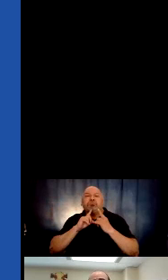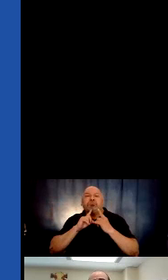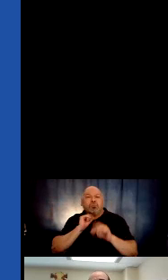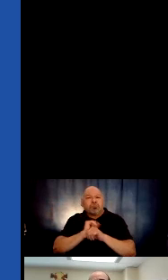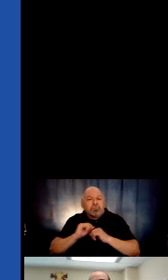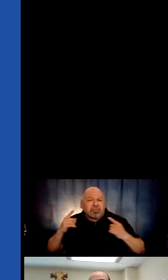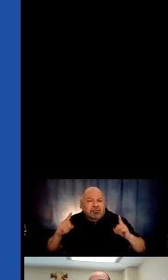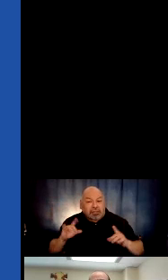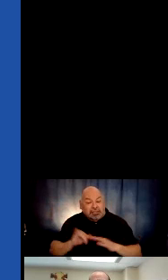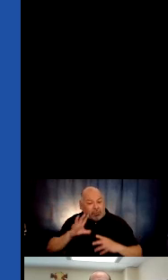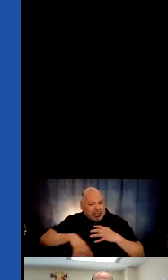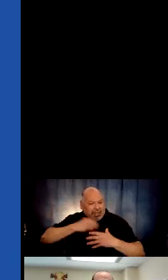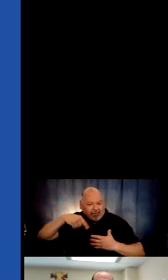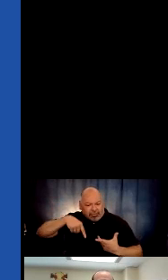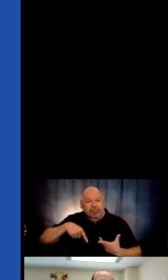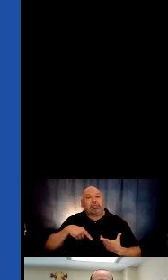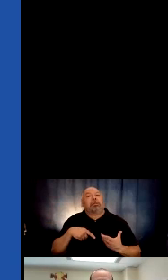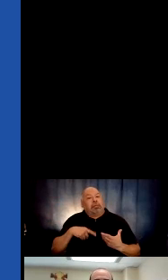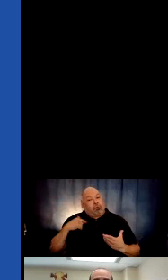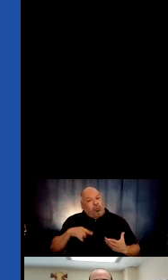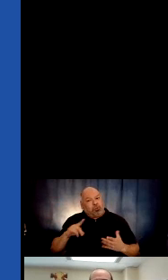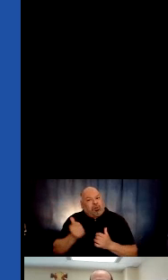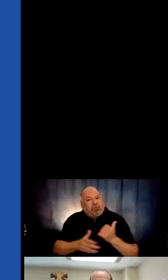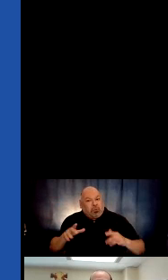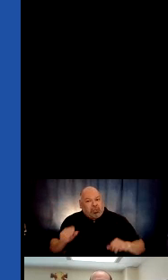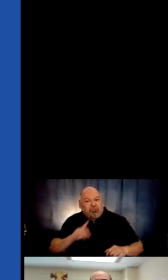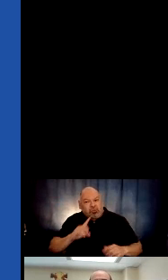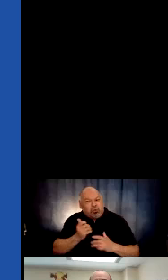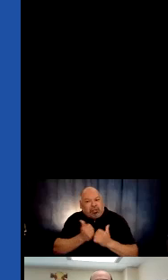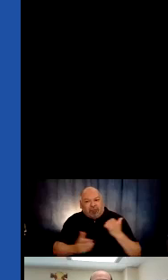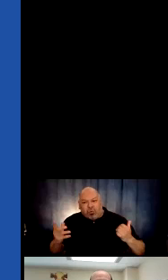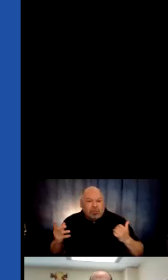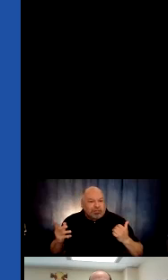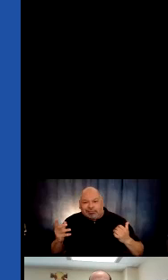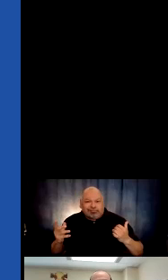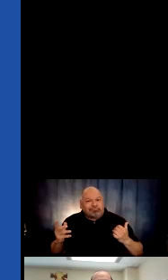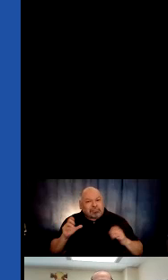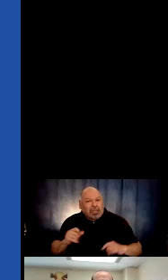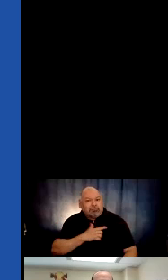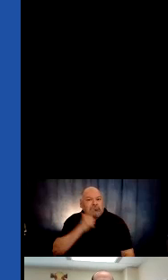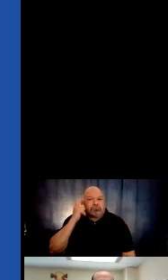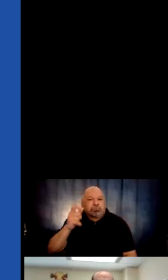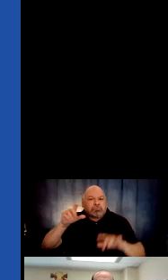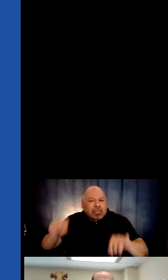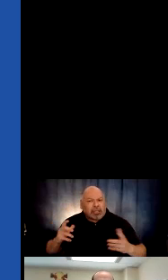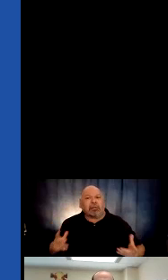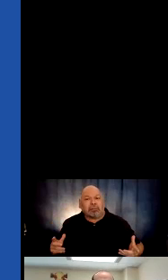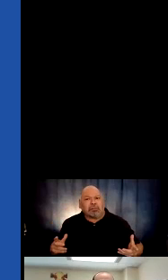out of this. And we're going to continue to do all that we can to ensure that everybody can get this vaccine.